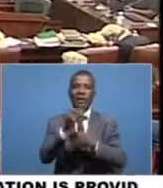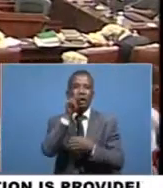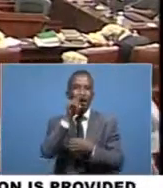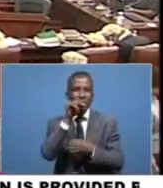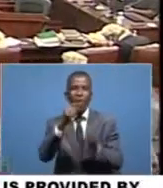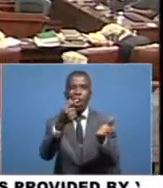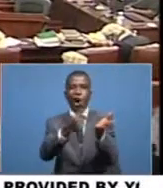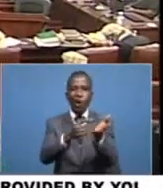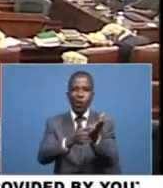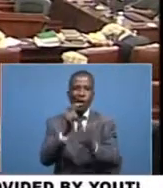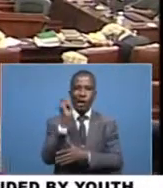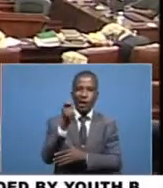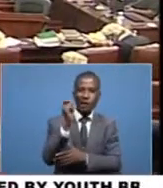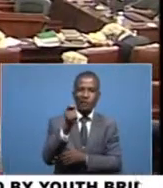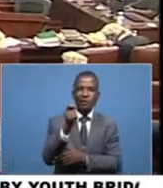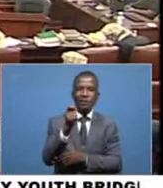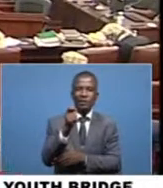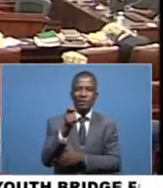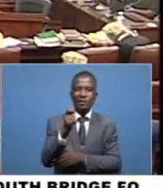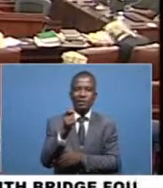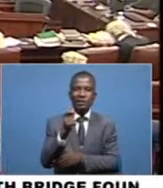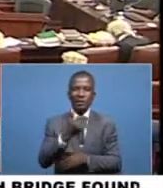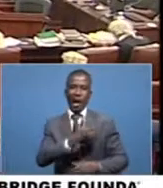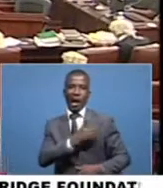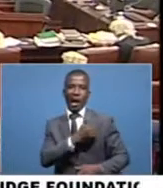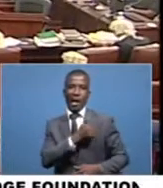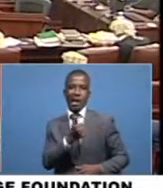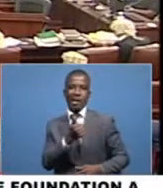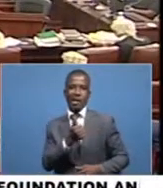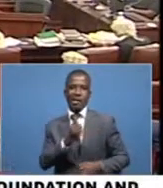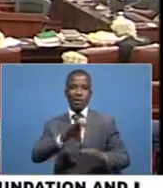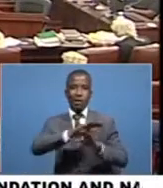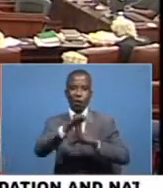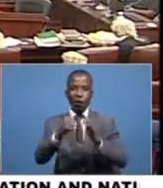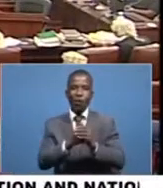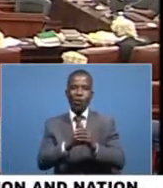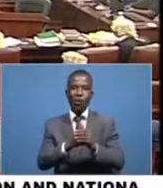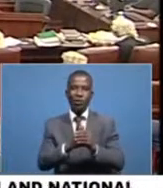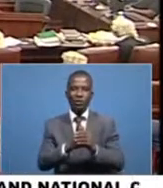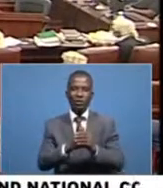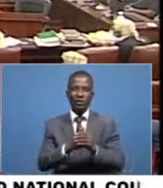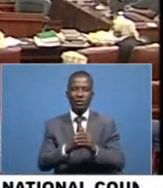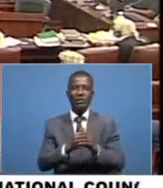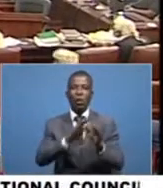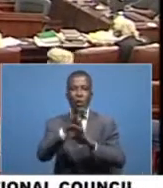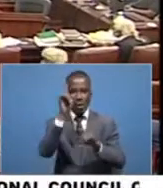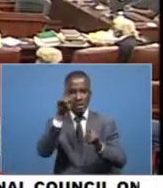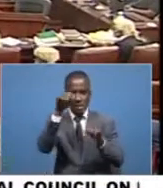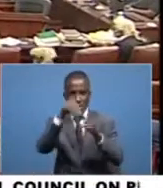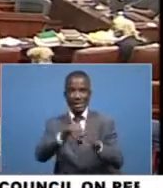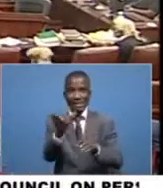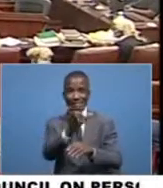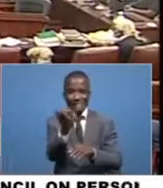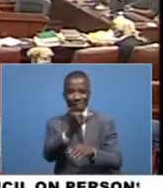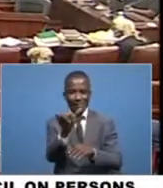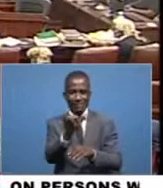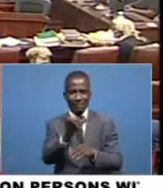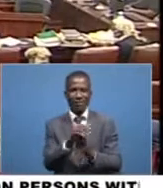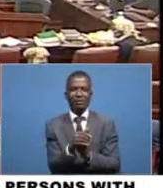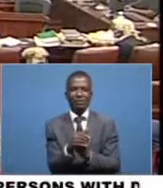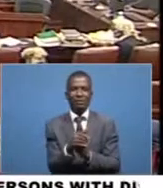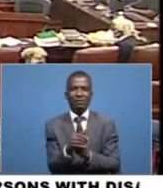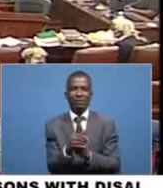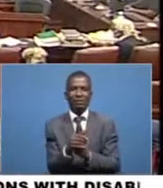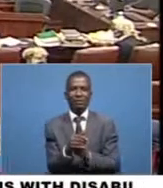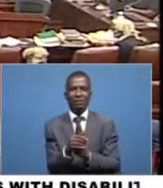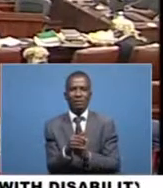Uganda, Kenya, and Canada, Ebina JSC concluded at page 218 thus, quote,